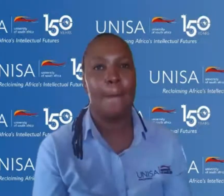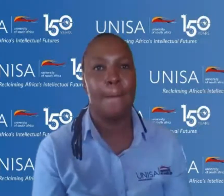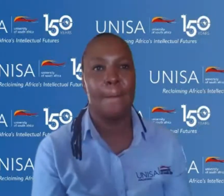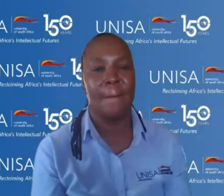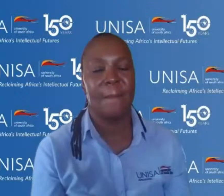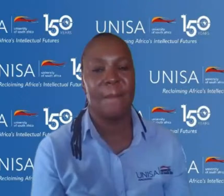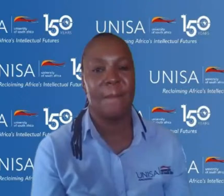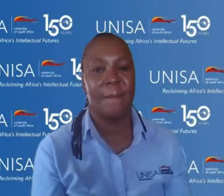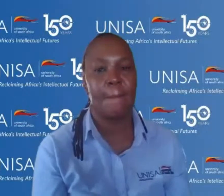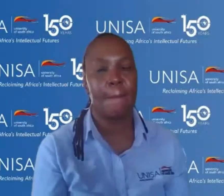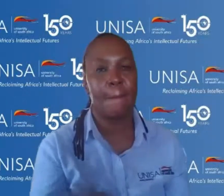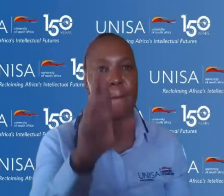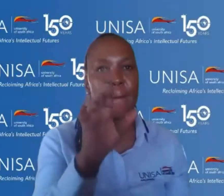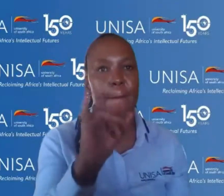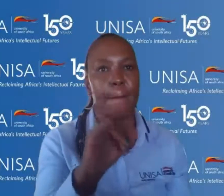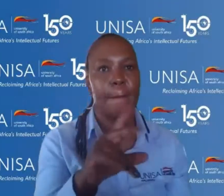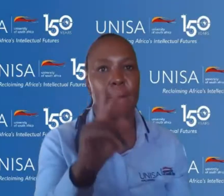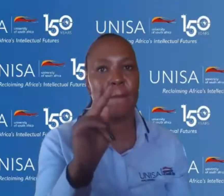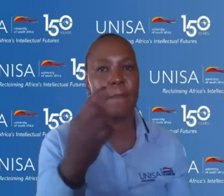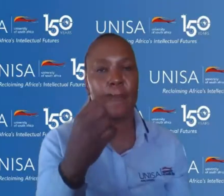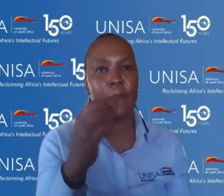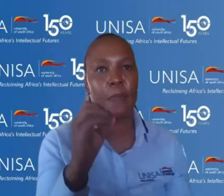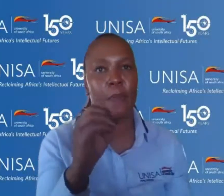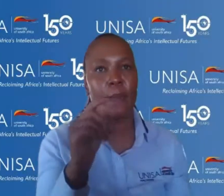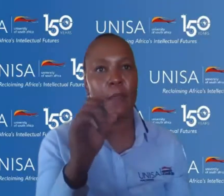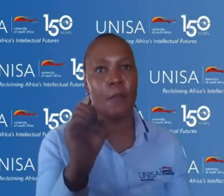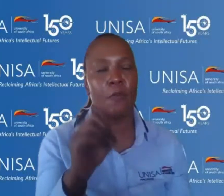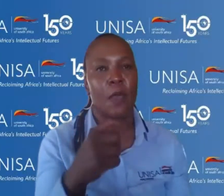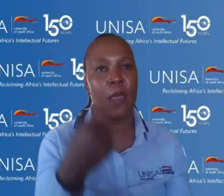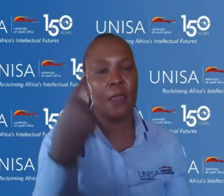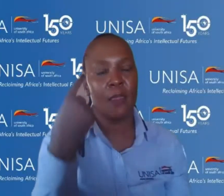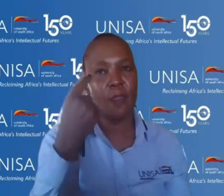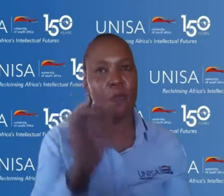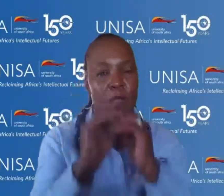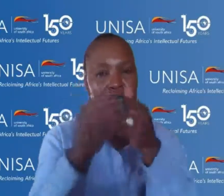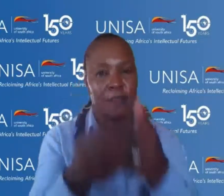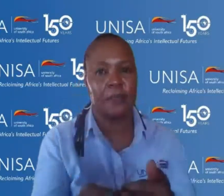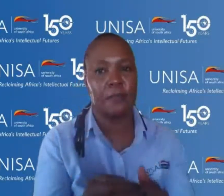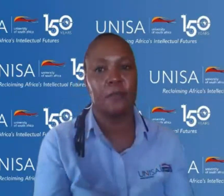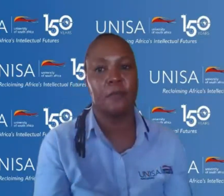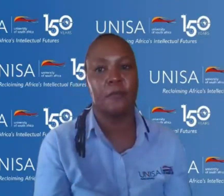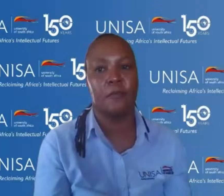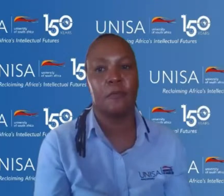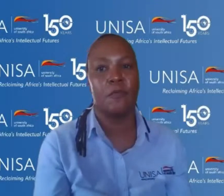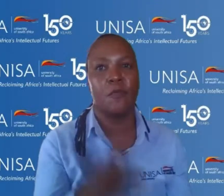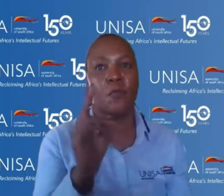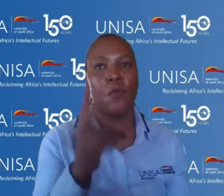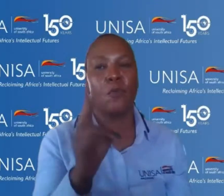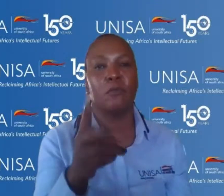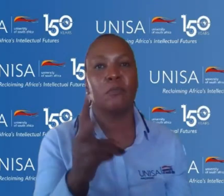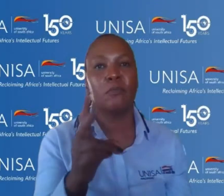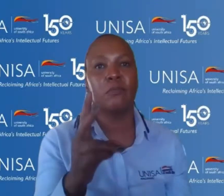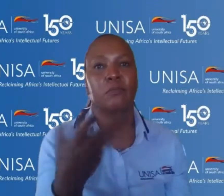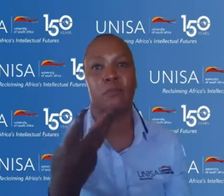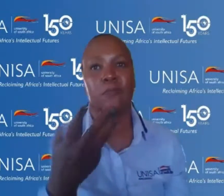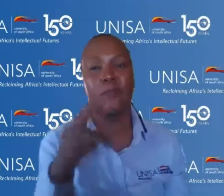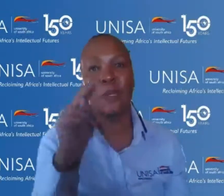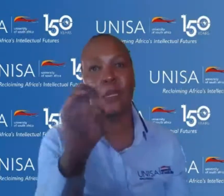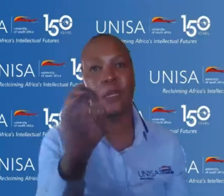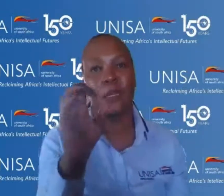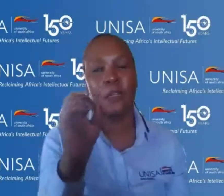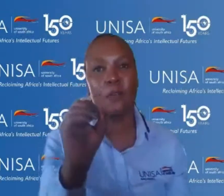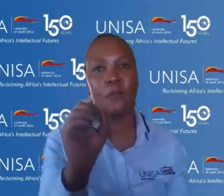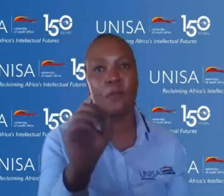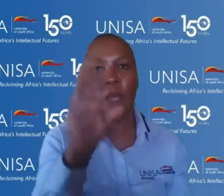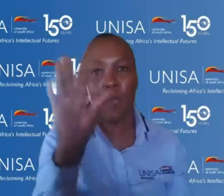Ricardo, I think you are covered. And also, Neo asked a question